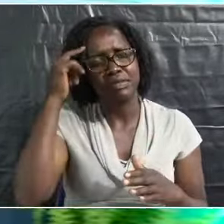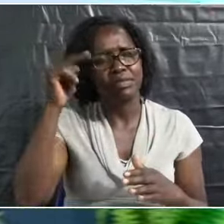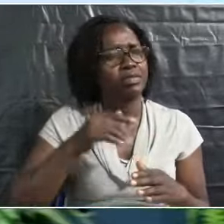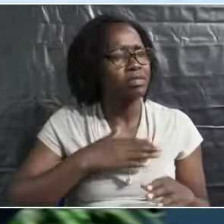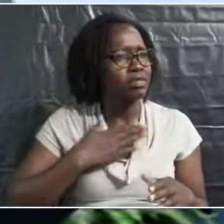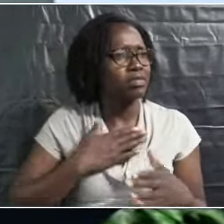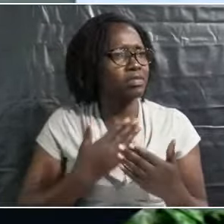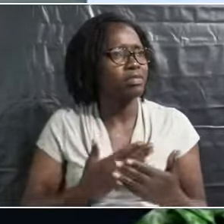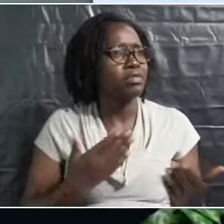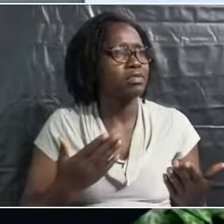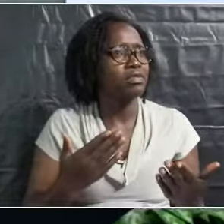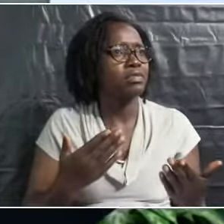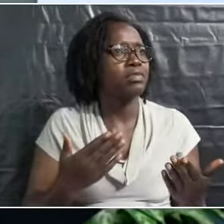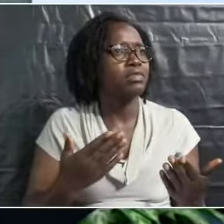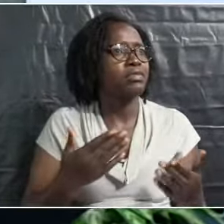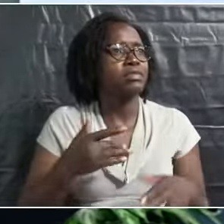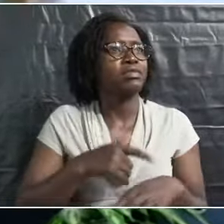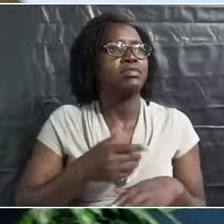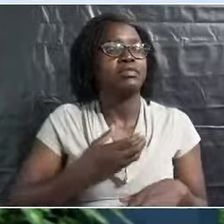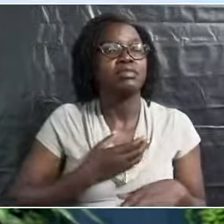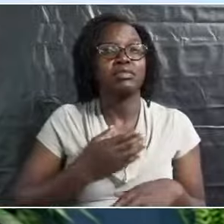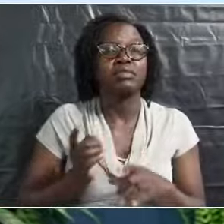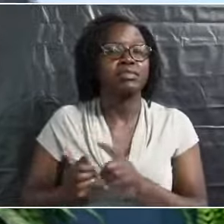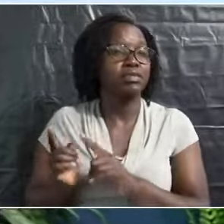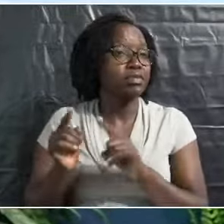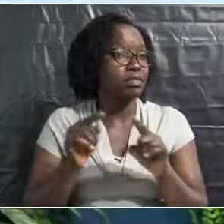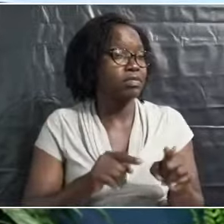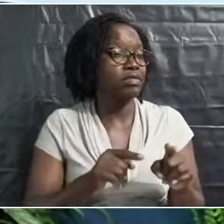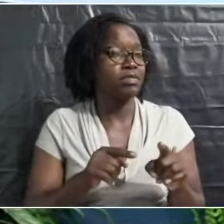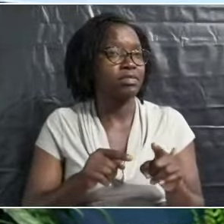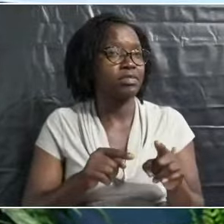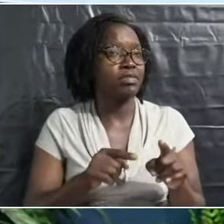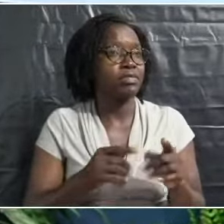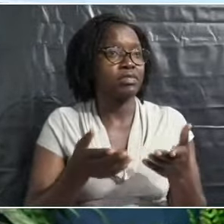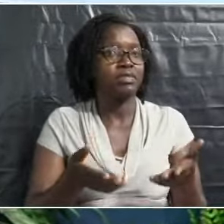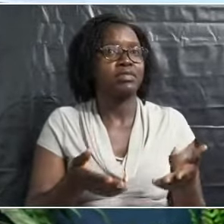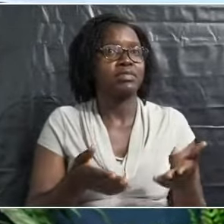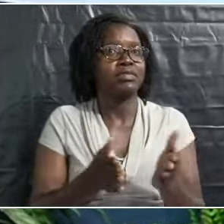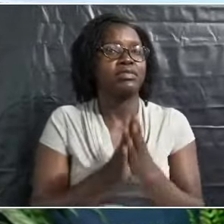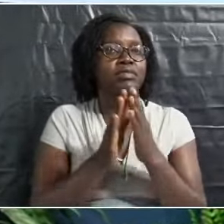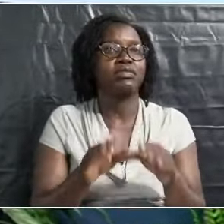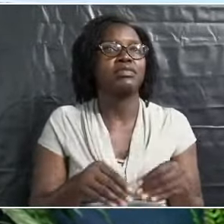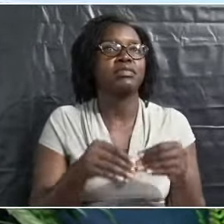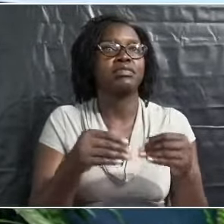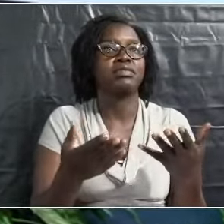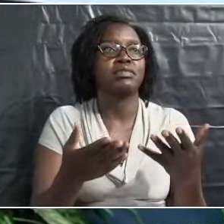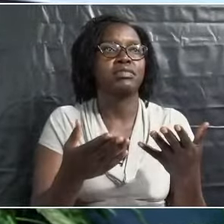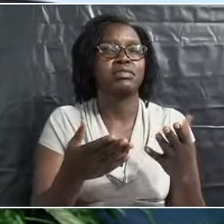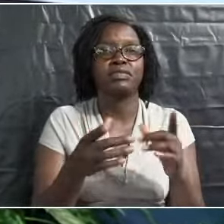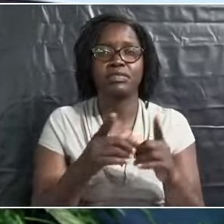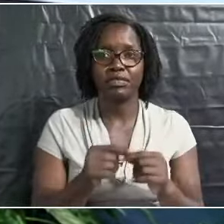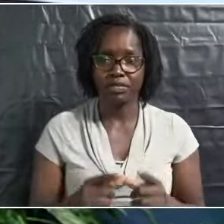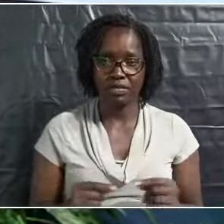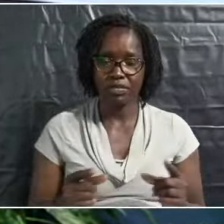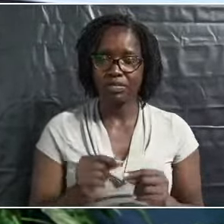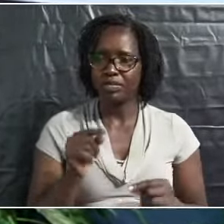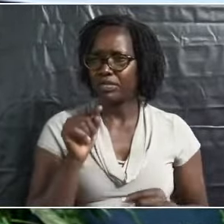property. When the owner comes into the picture here, he gives a statement.